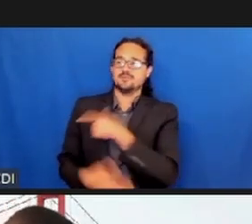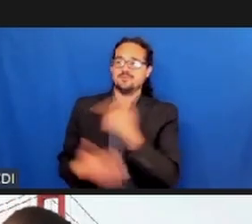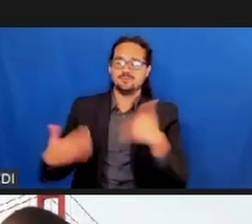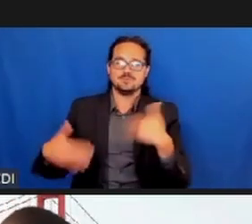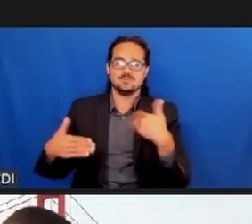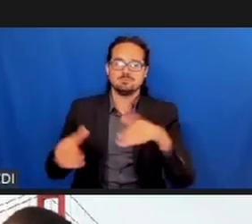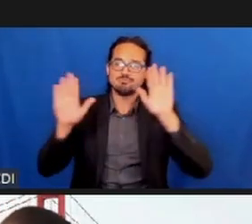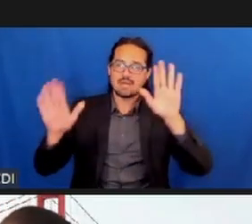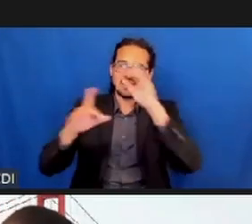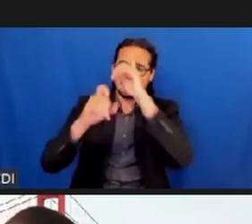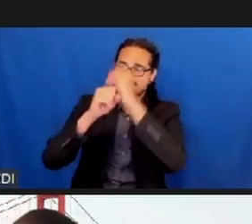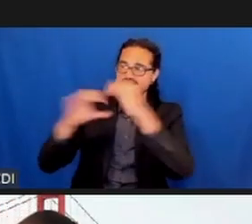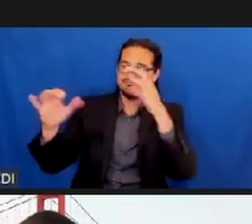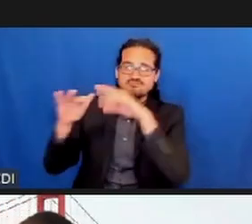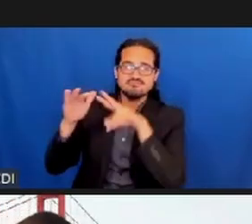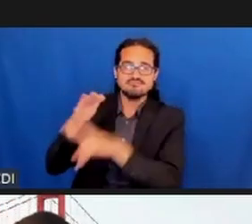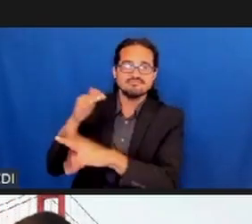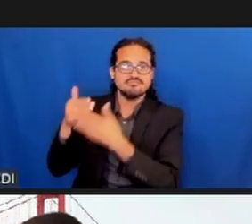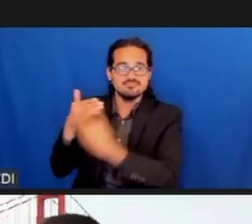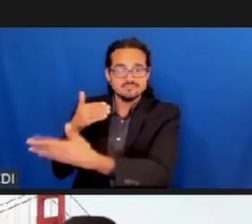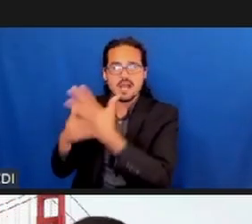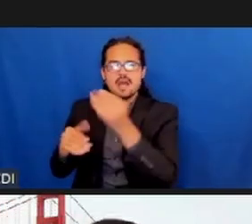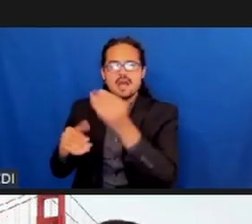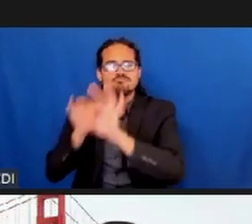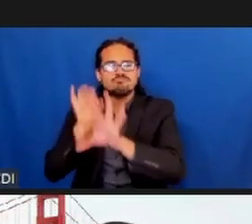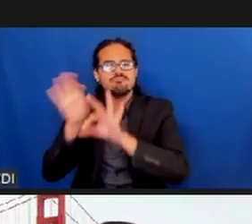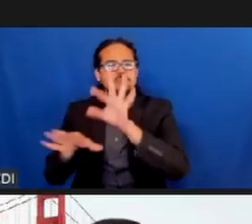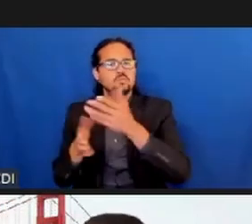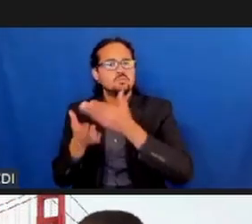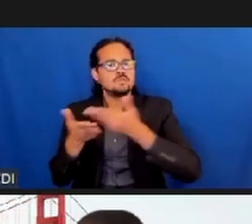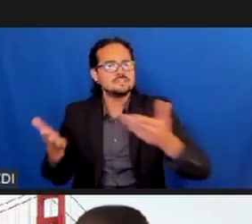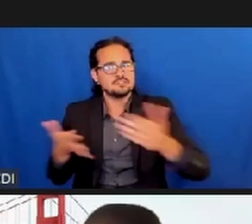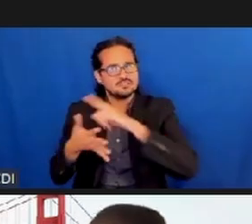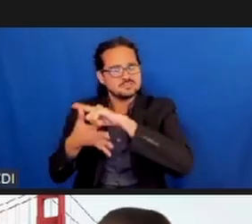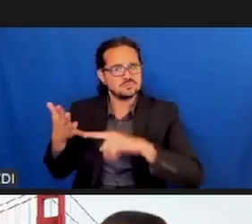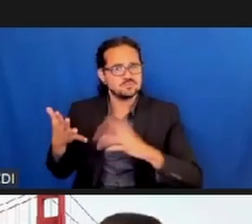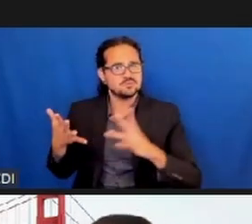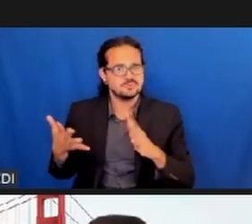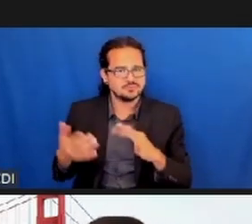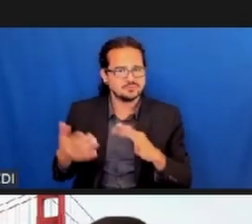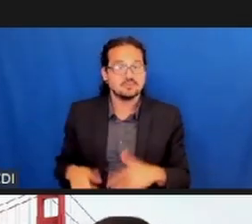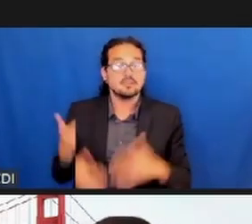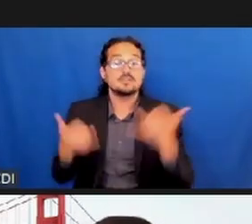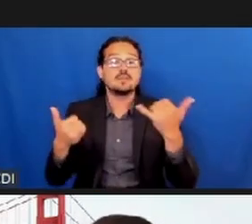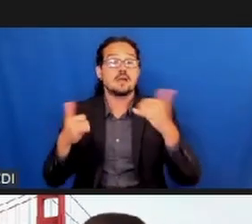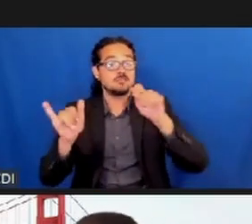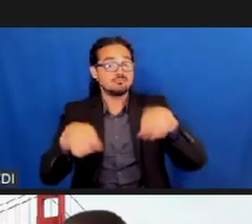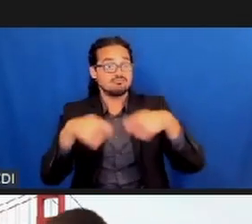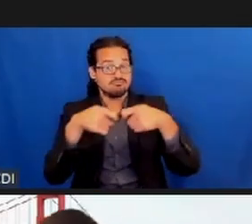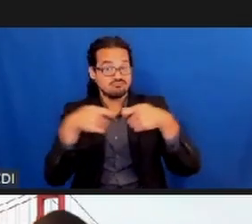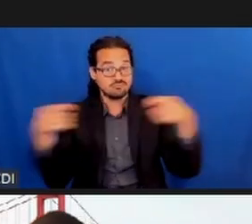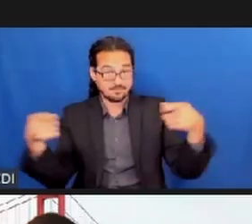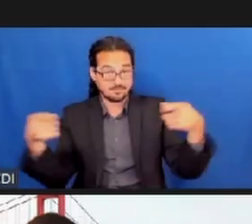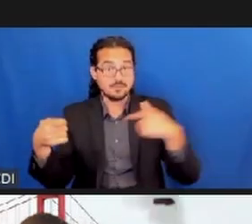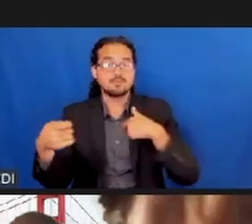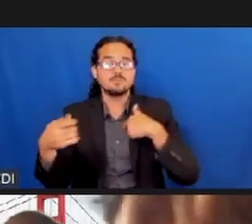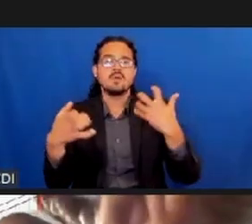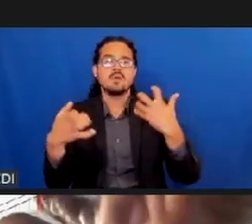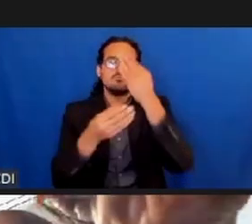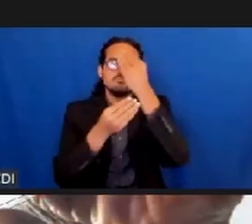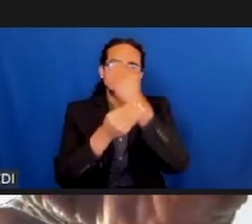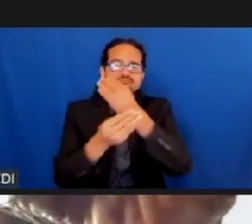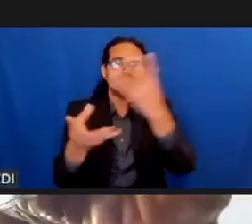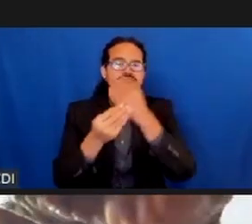as well. Now, as we wrap up, I want to share with you some communication resources to guide you in the weeks